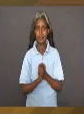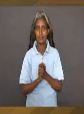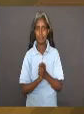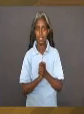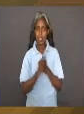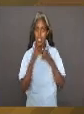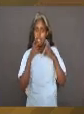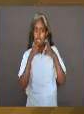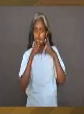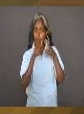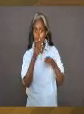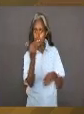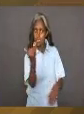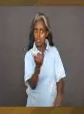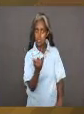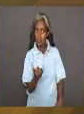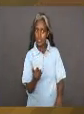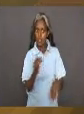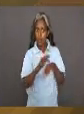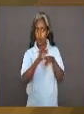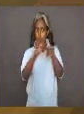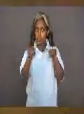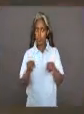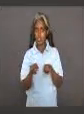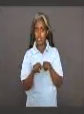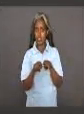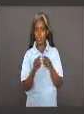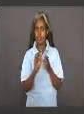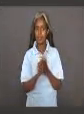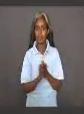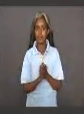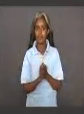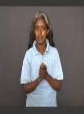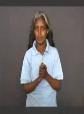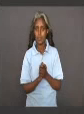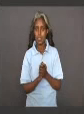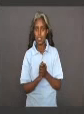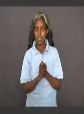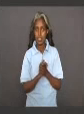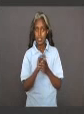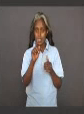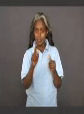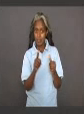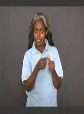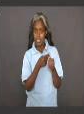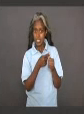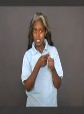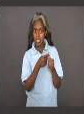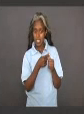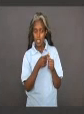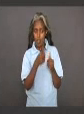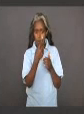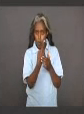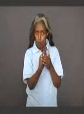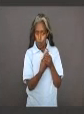Let us look at the figure on your screen. It appears that there is